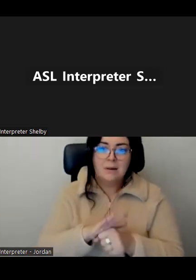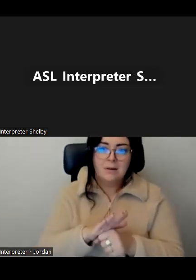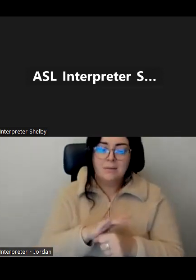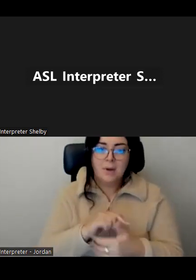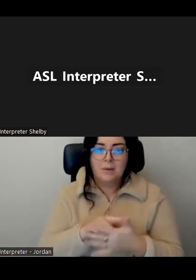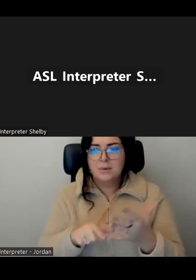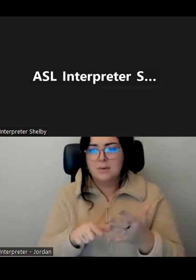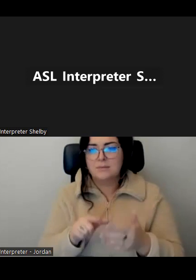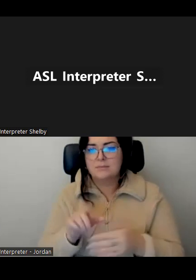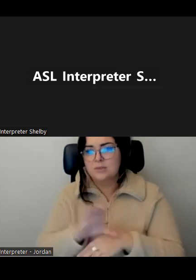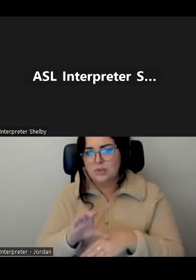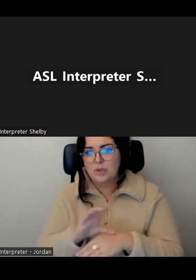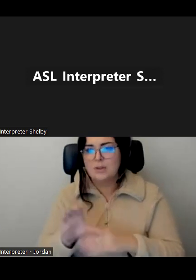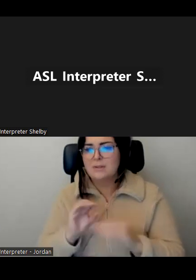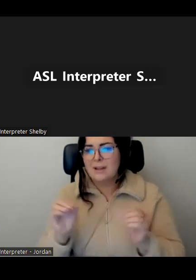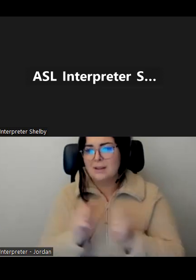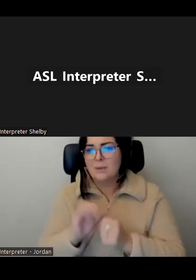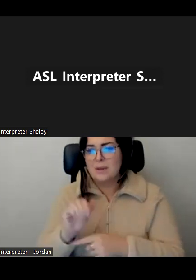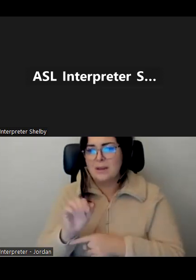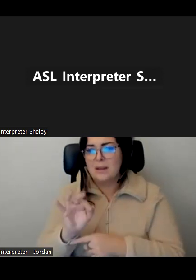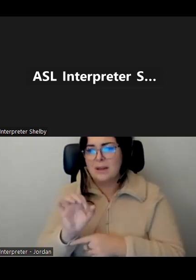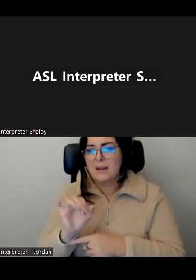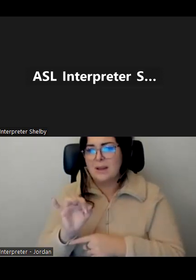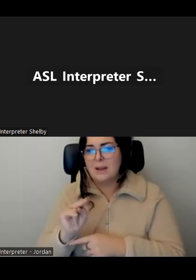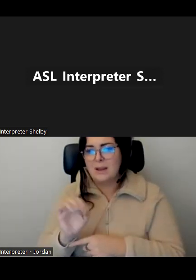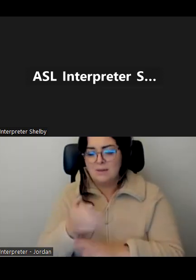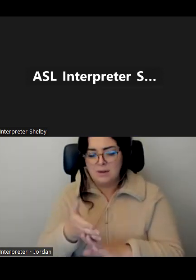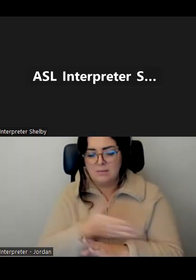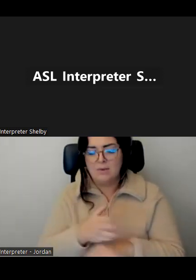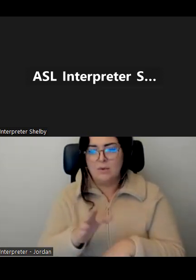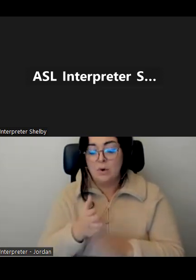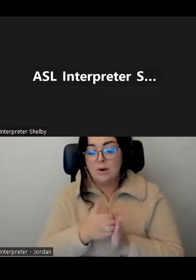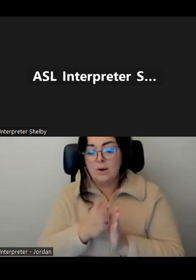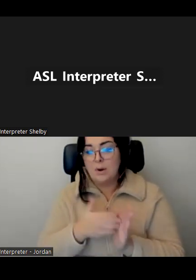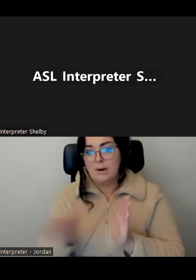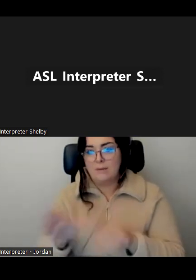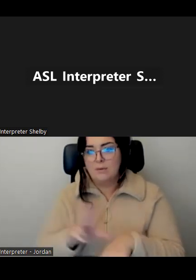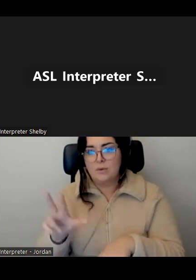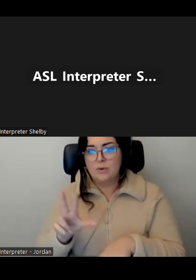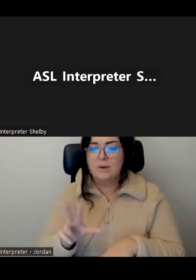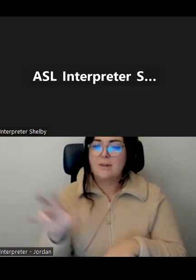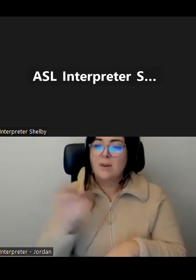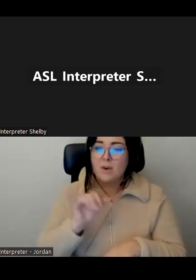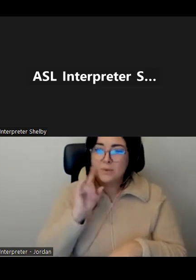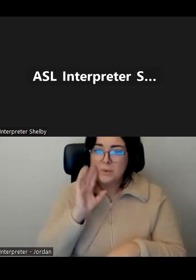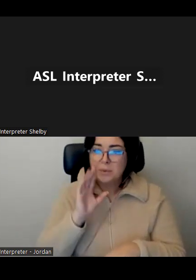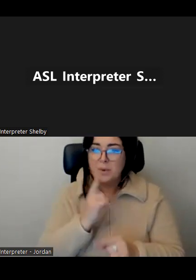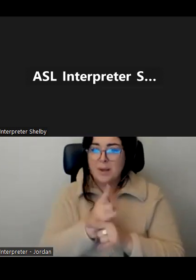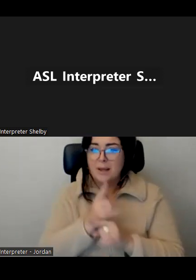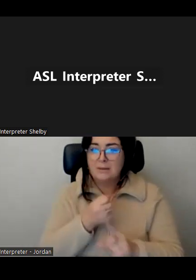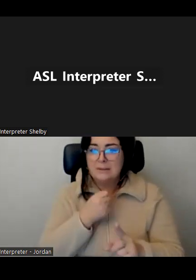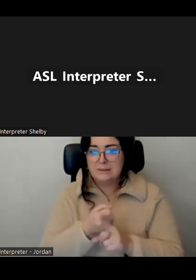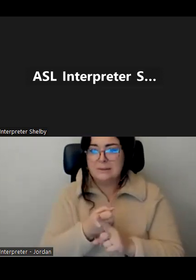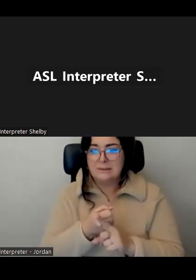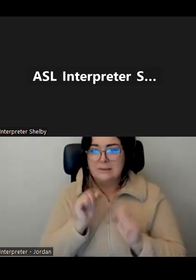caffeine, chocolate. So just being aware of those things, and also being aware of the effects of alcohol on sleep can actually be detrimental.